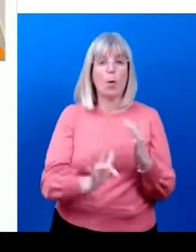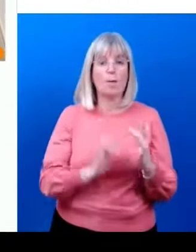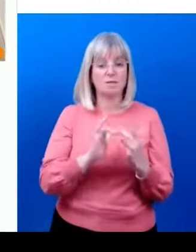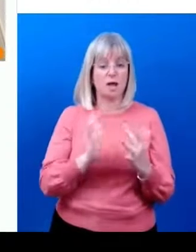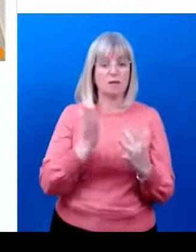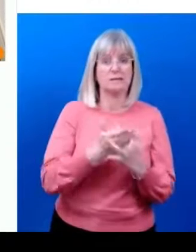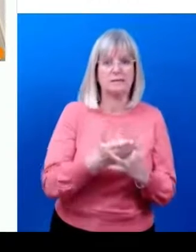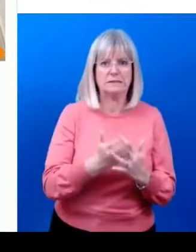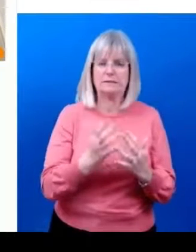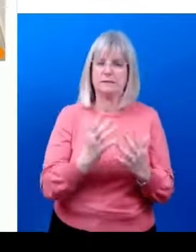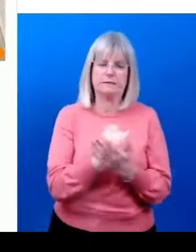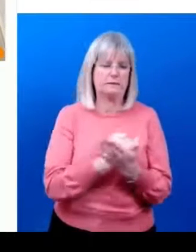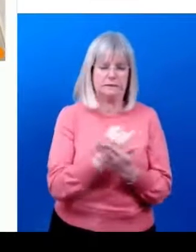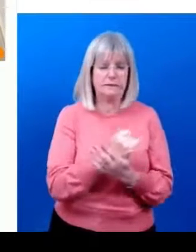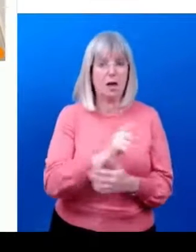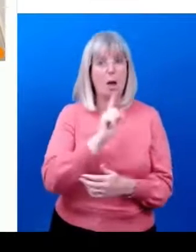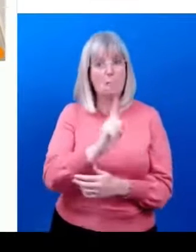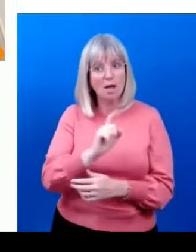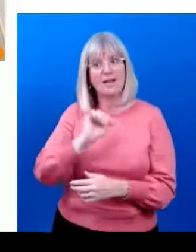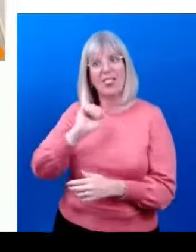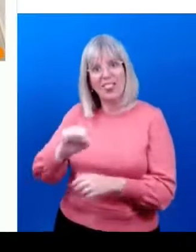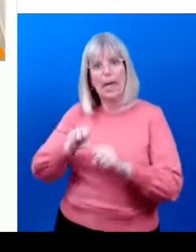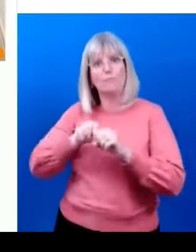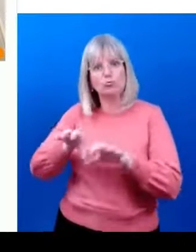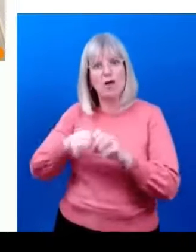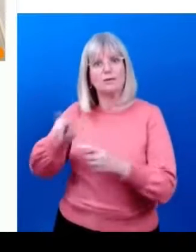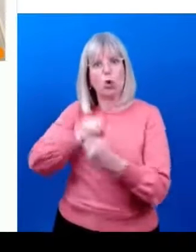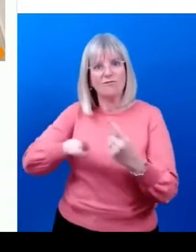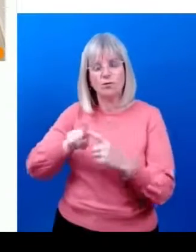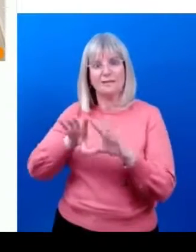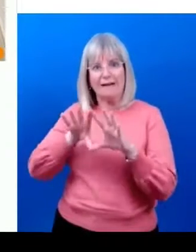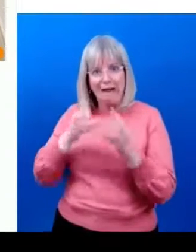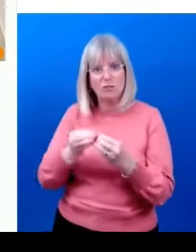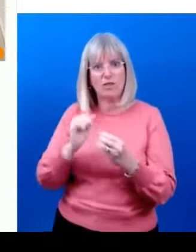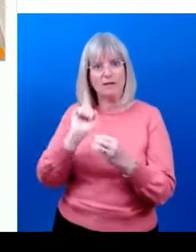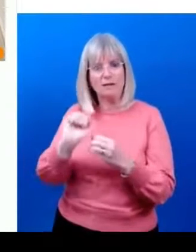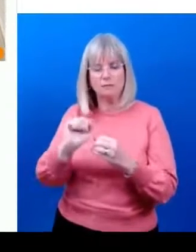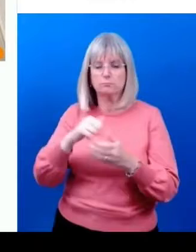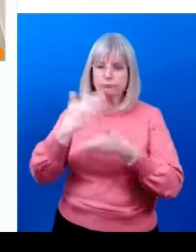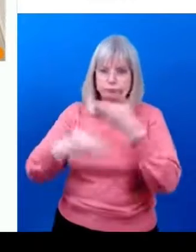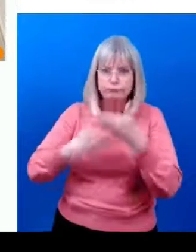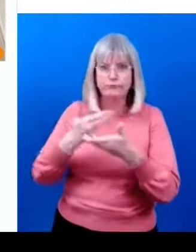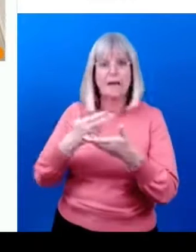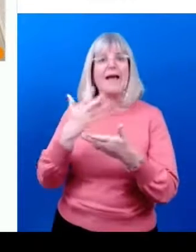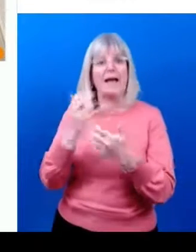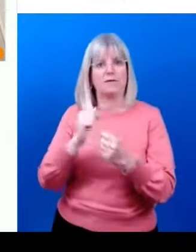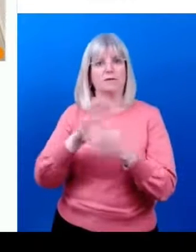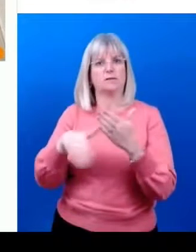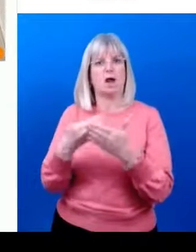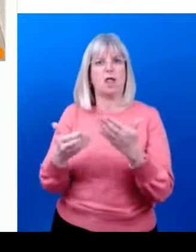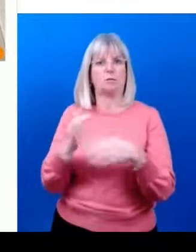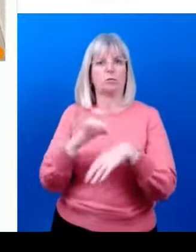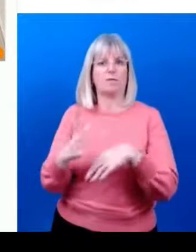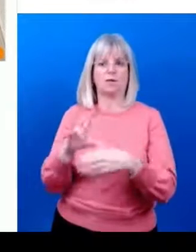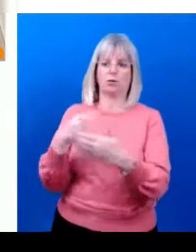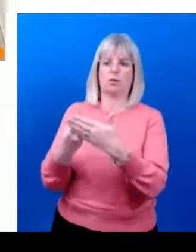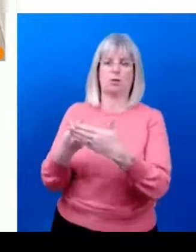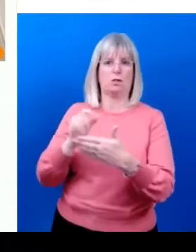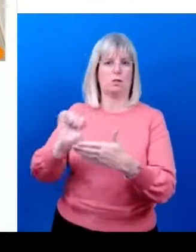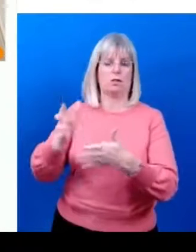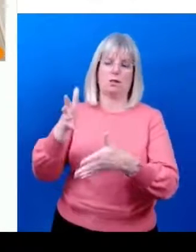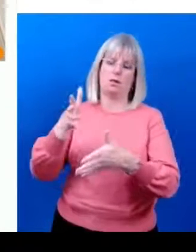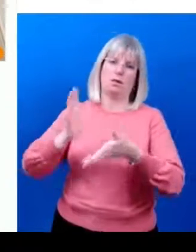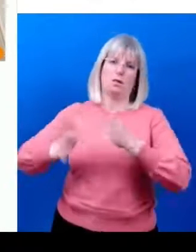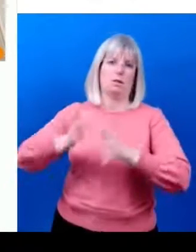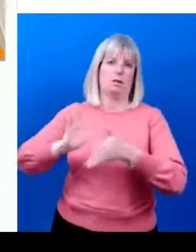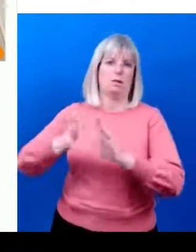press conferences and everything that is the topic, they have sign language professionals following the politicians almost